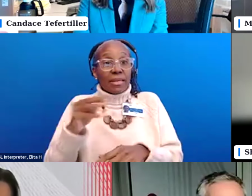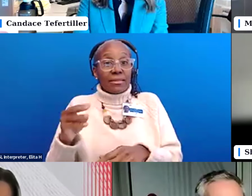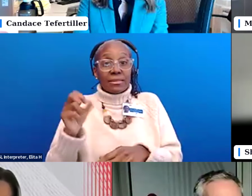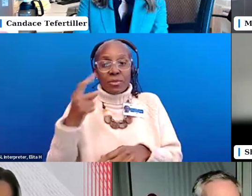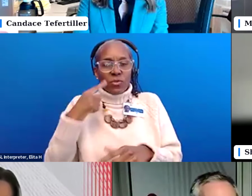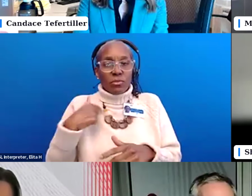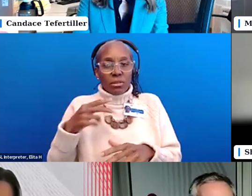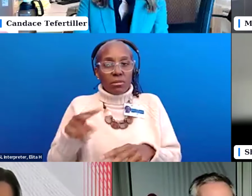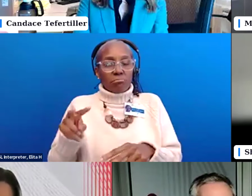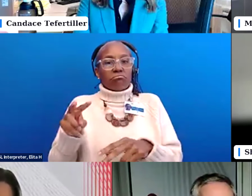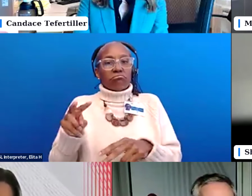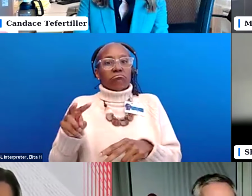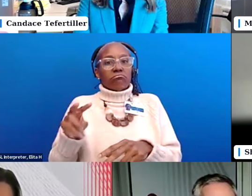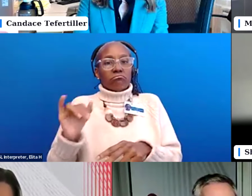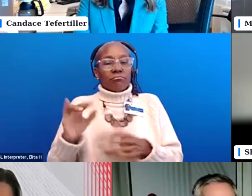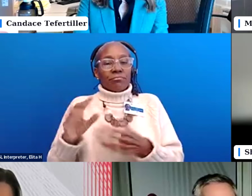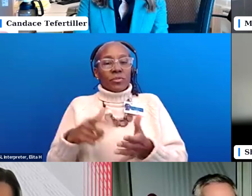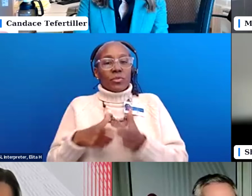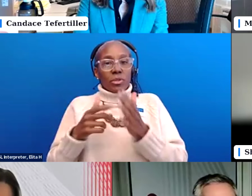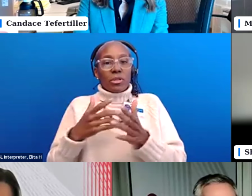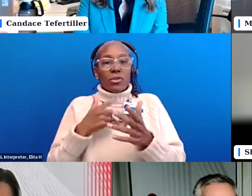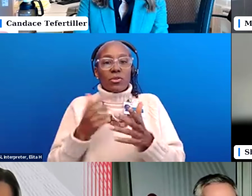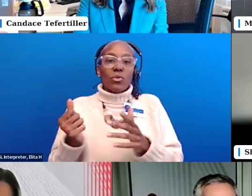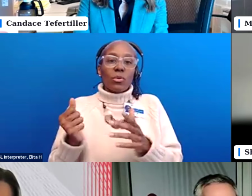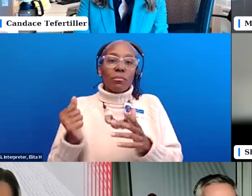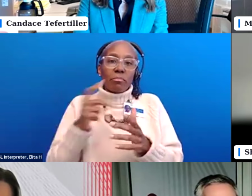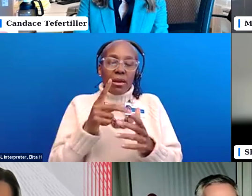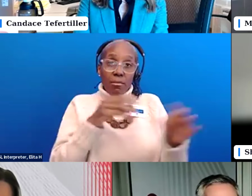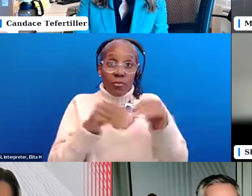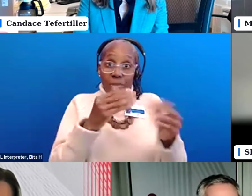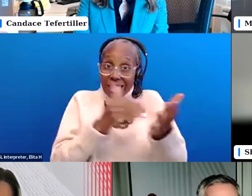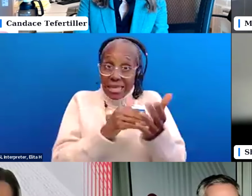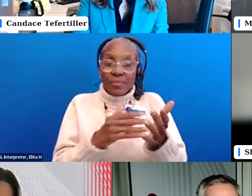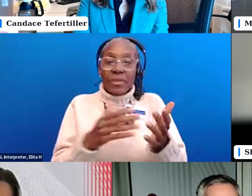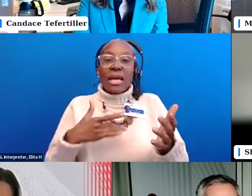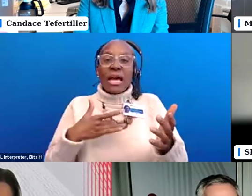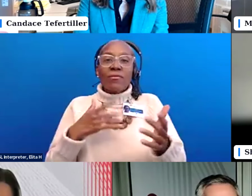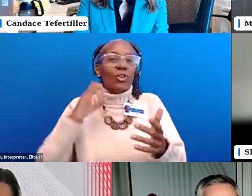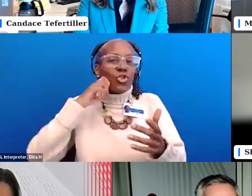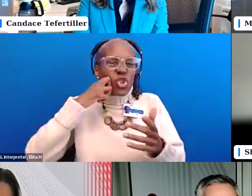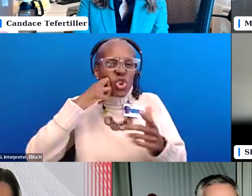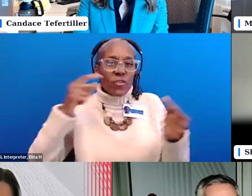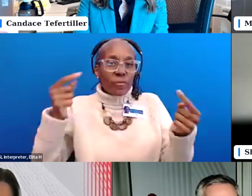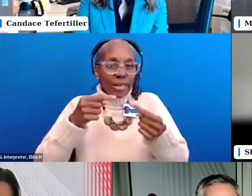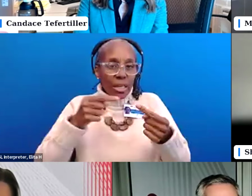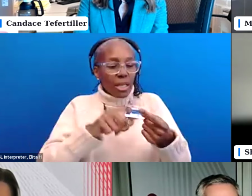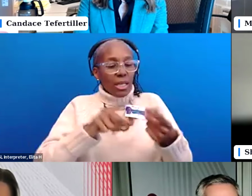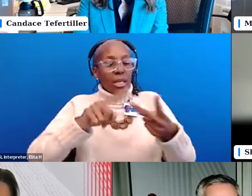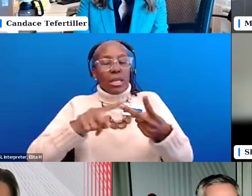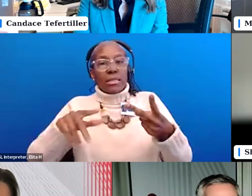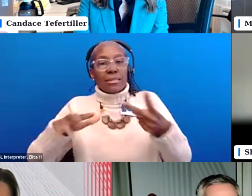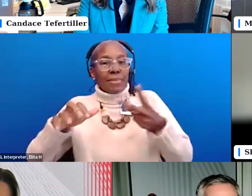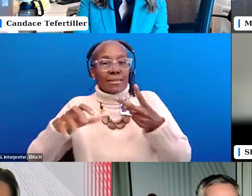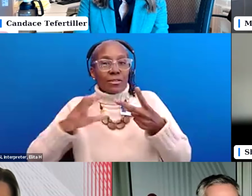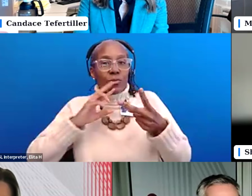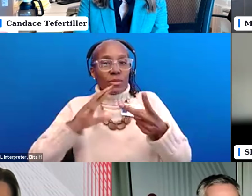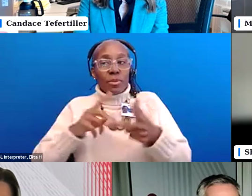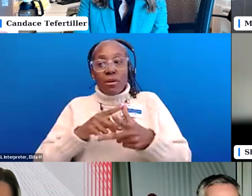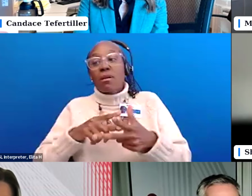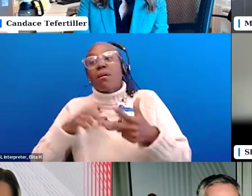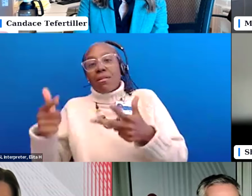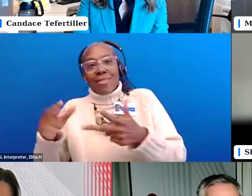me, that's usually a prerequisite to return movement. I'll get kind of nerve pain, then spastic responses, then I get return